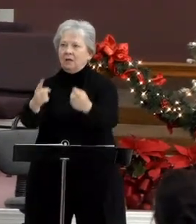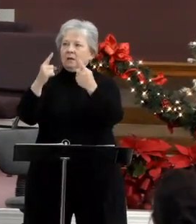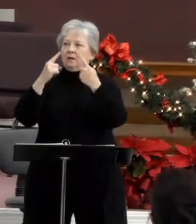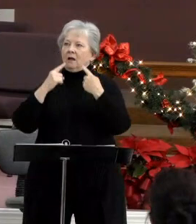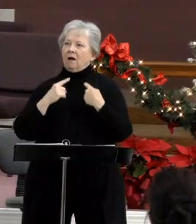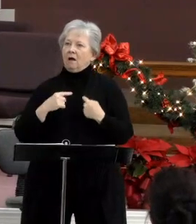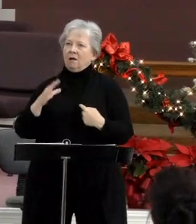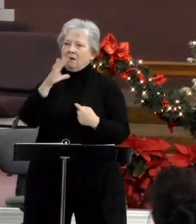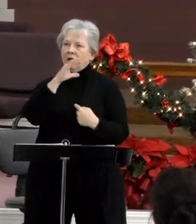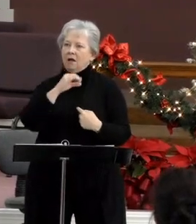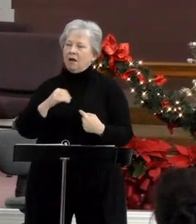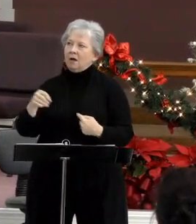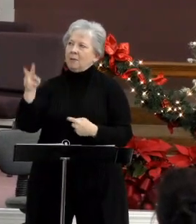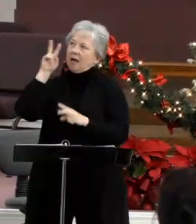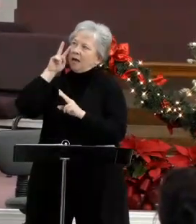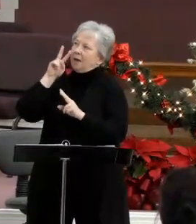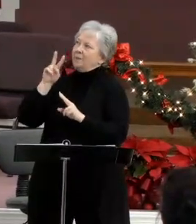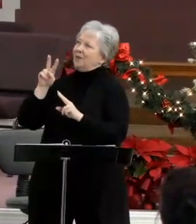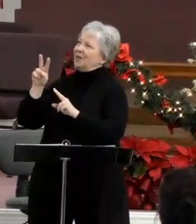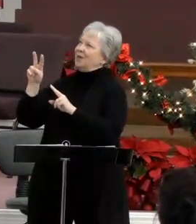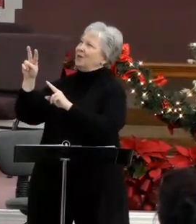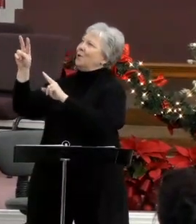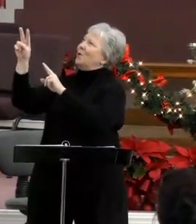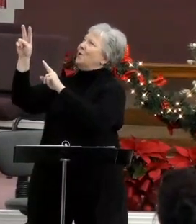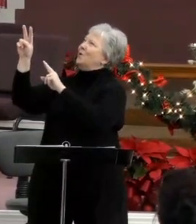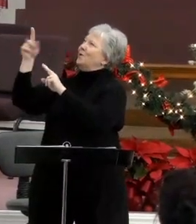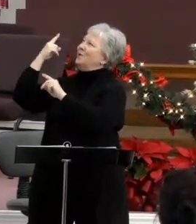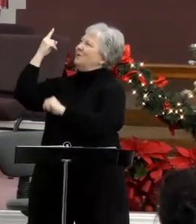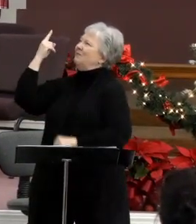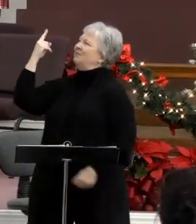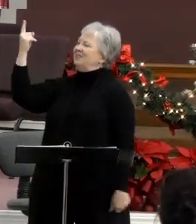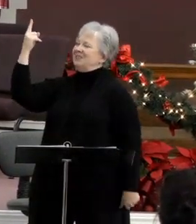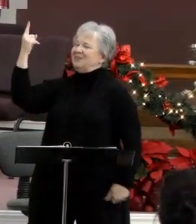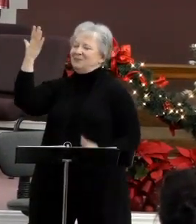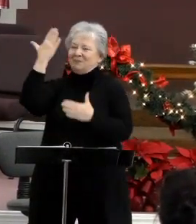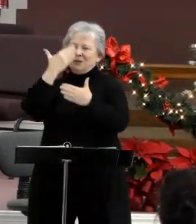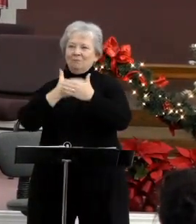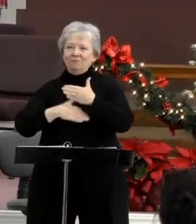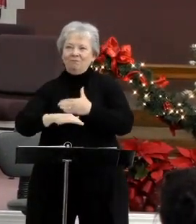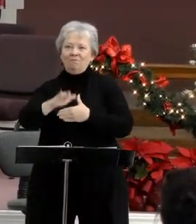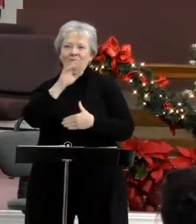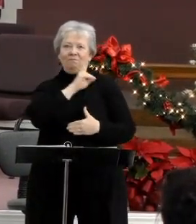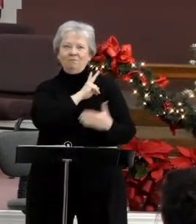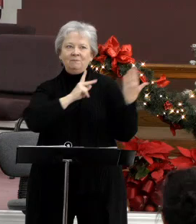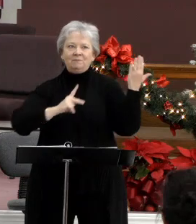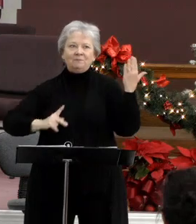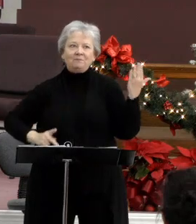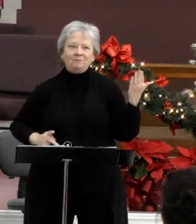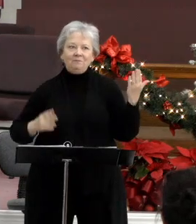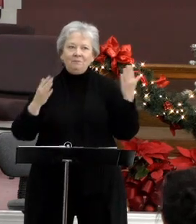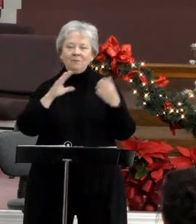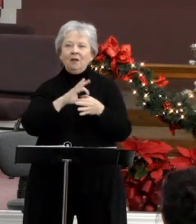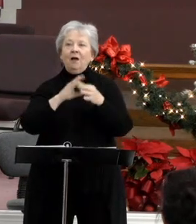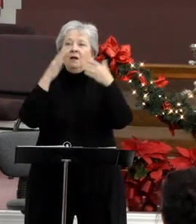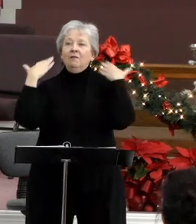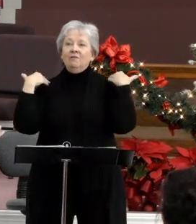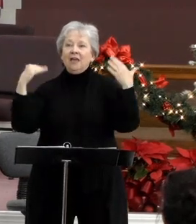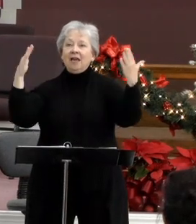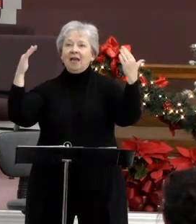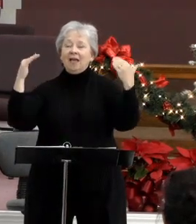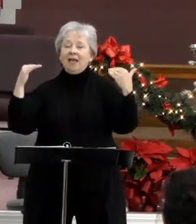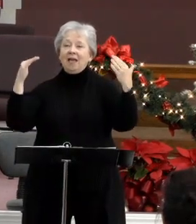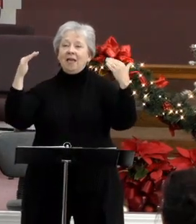Bethlehem. Come and behold him, born the King